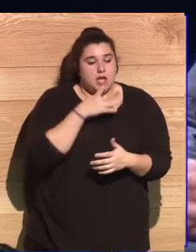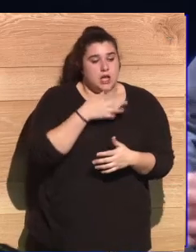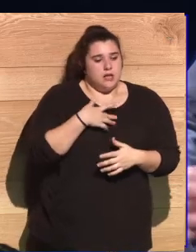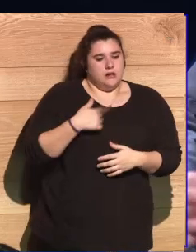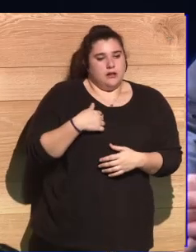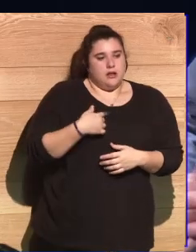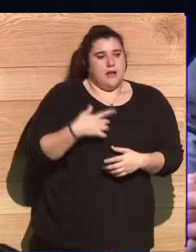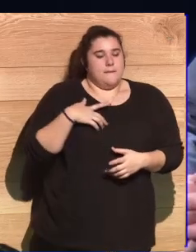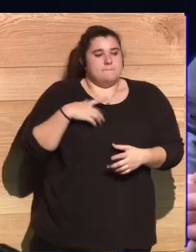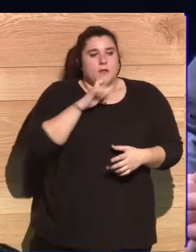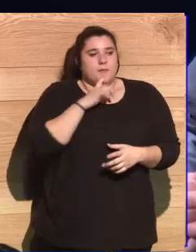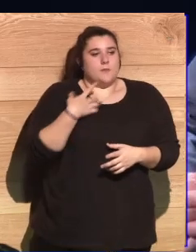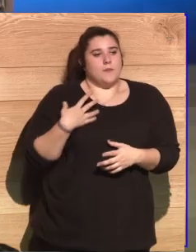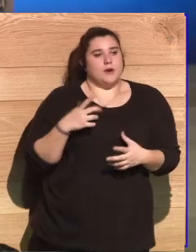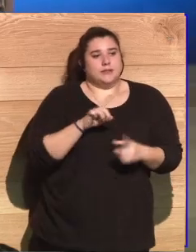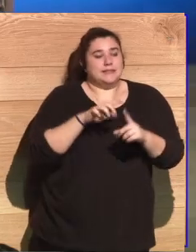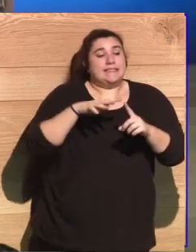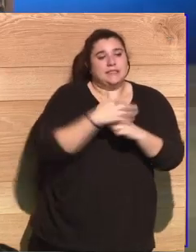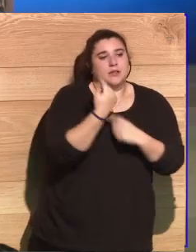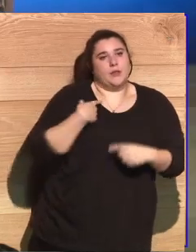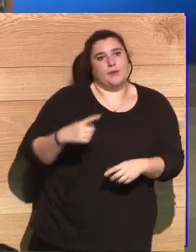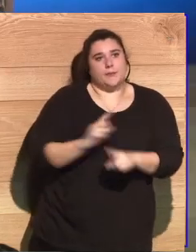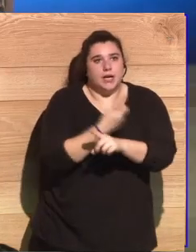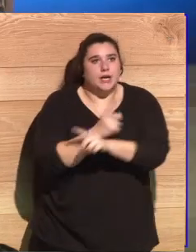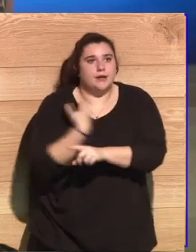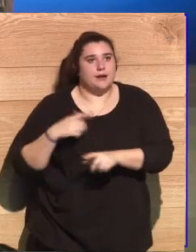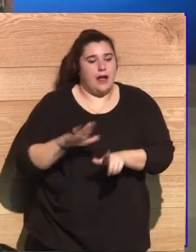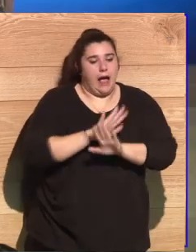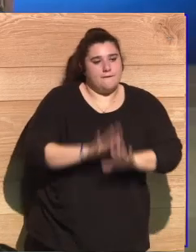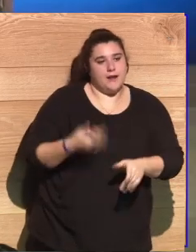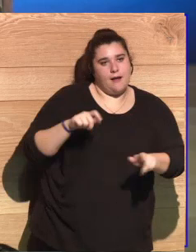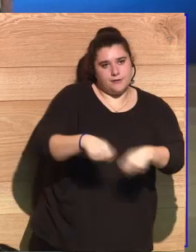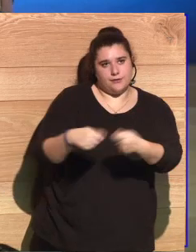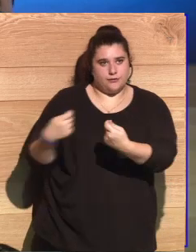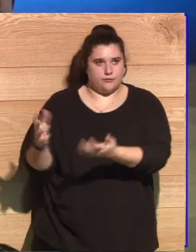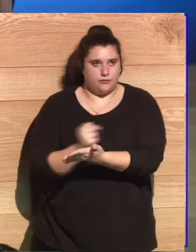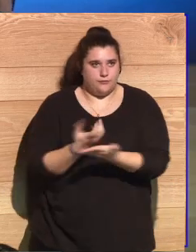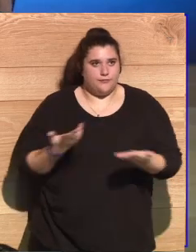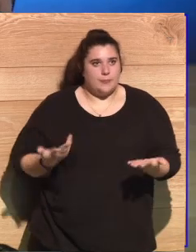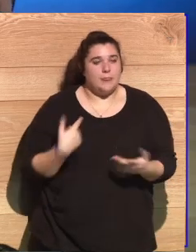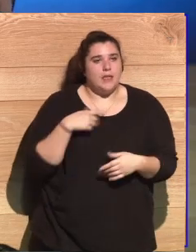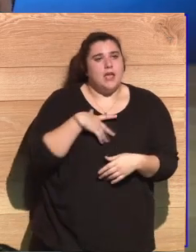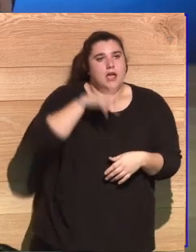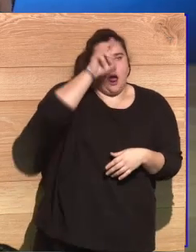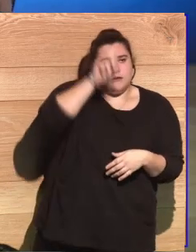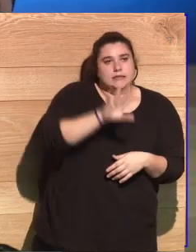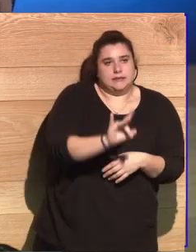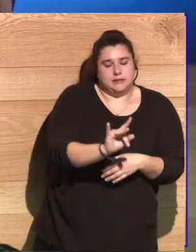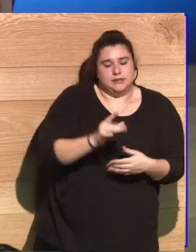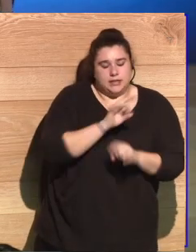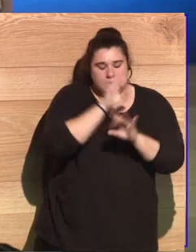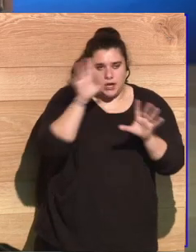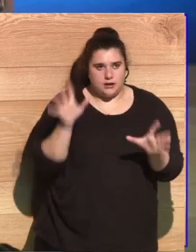it could report on me, so to speak. Do you regret on that? We always regret on doing these type of things, of course,